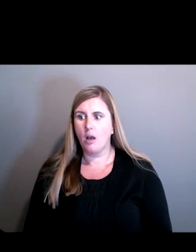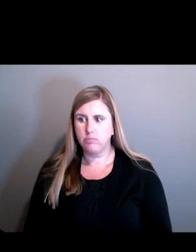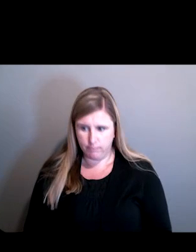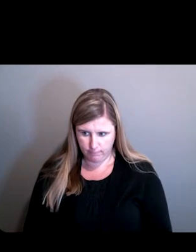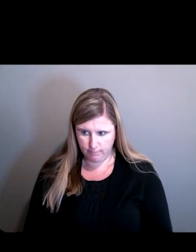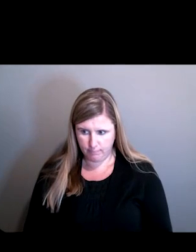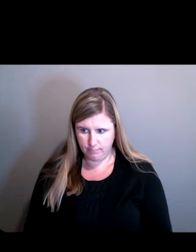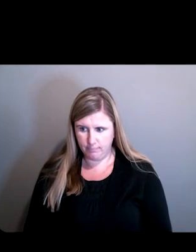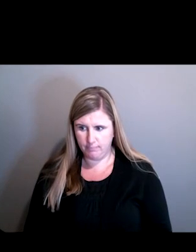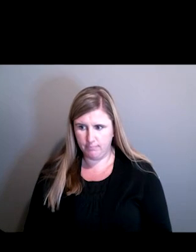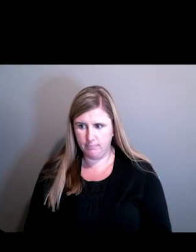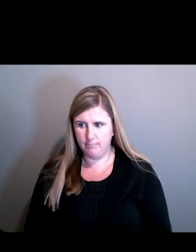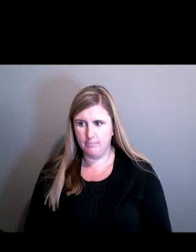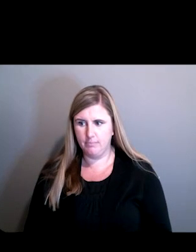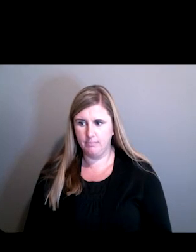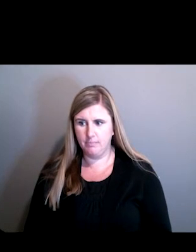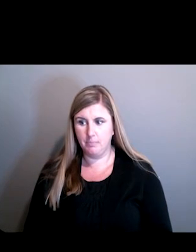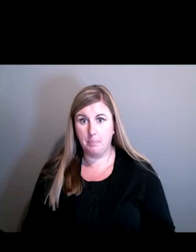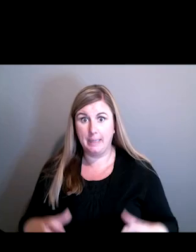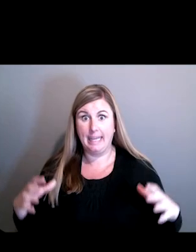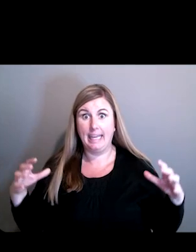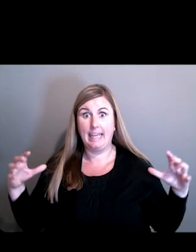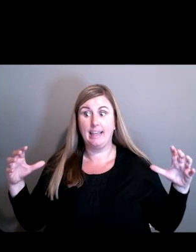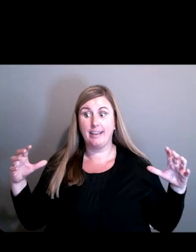Oh boy, here we go. Ready?